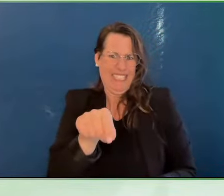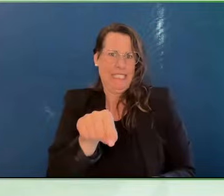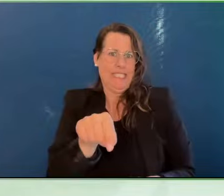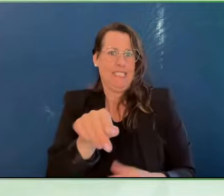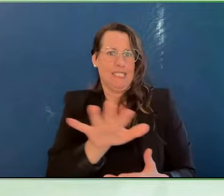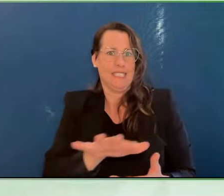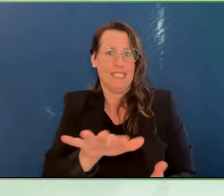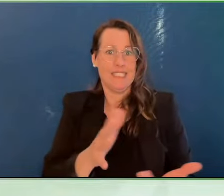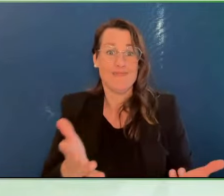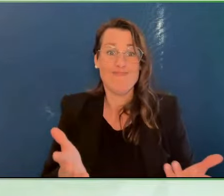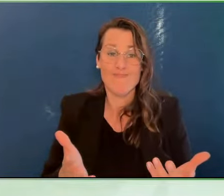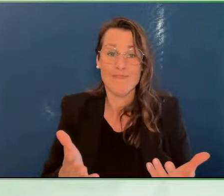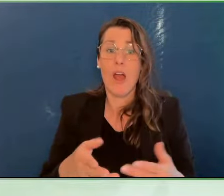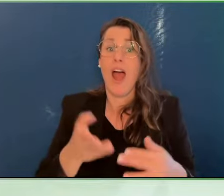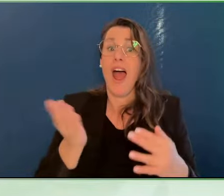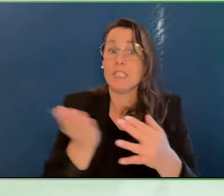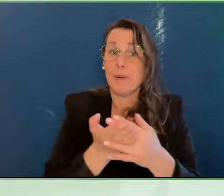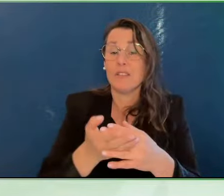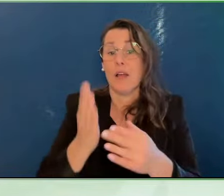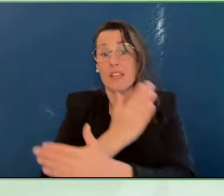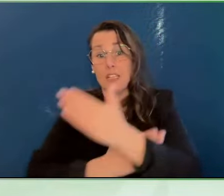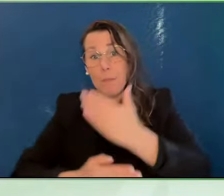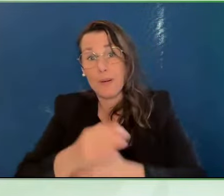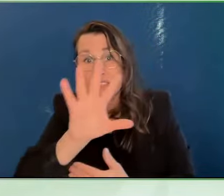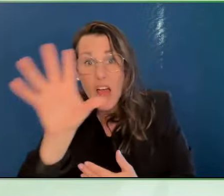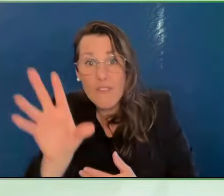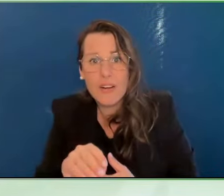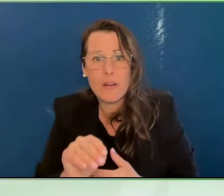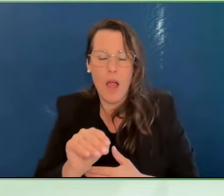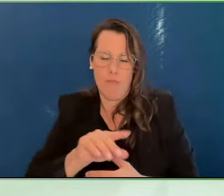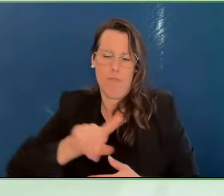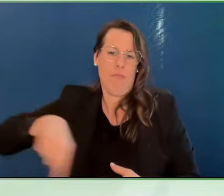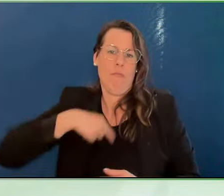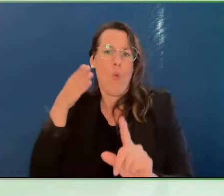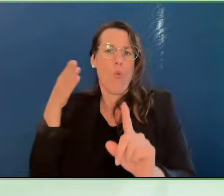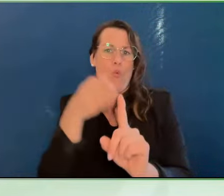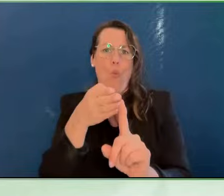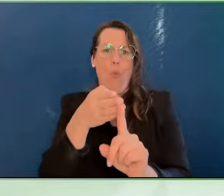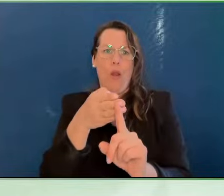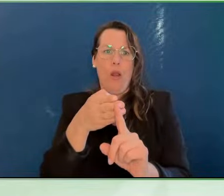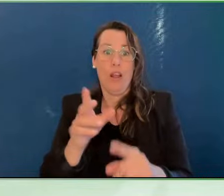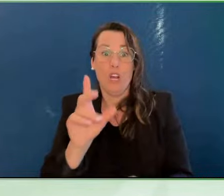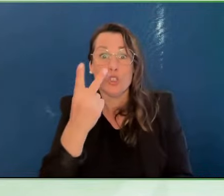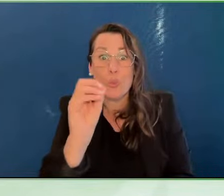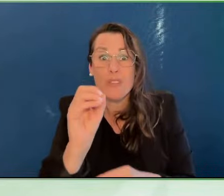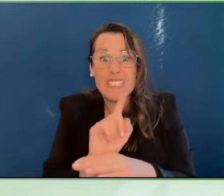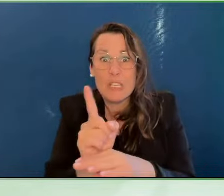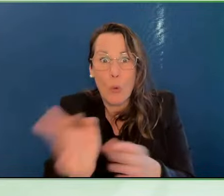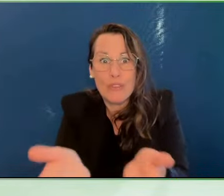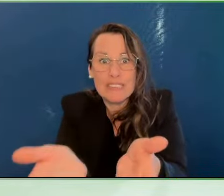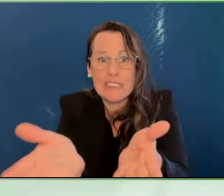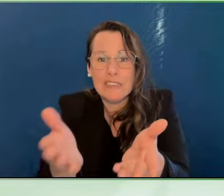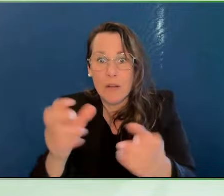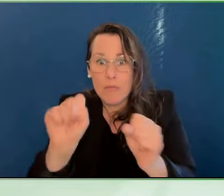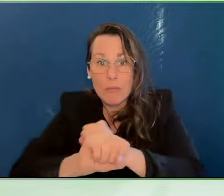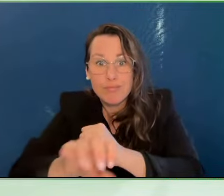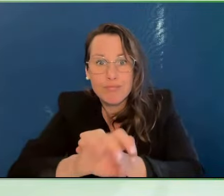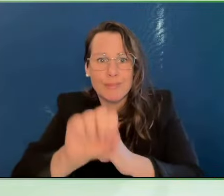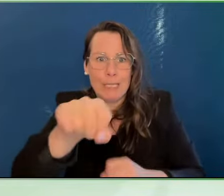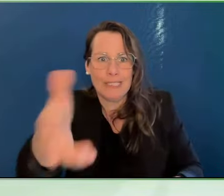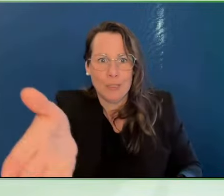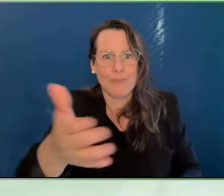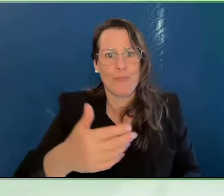anything to do with technology, then accessibility should be at the forefront of all the design work and production of any digital products